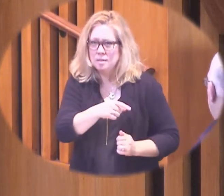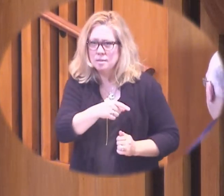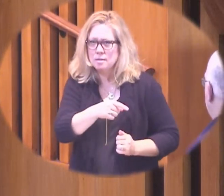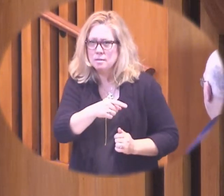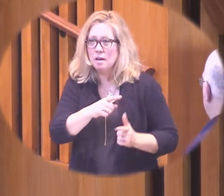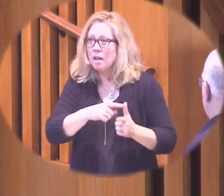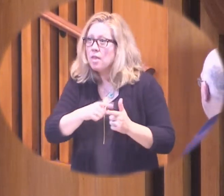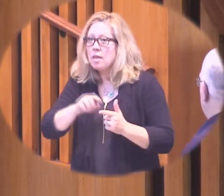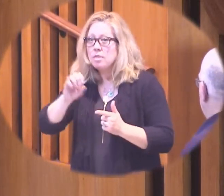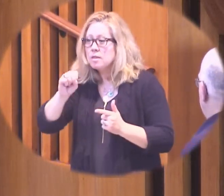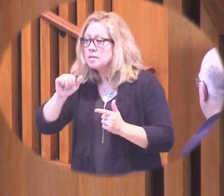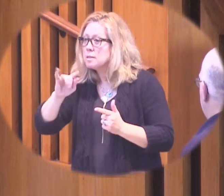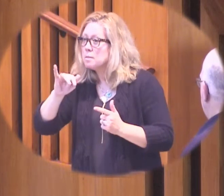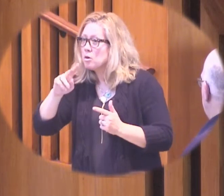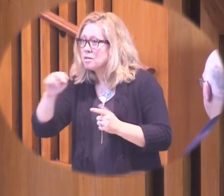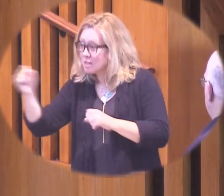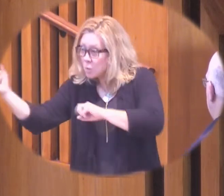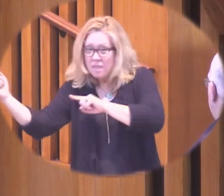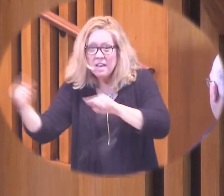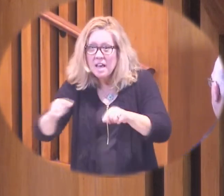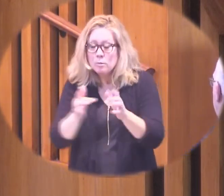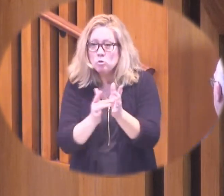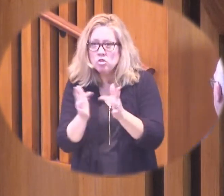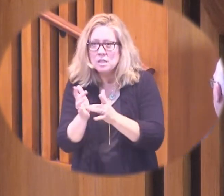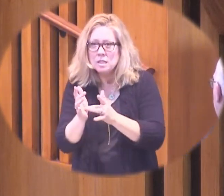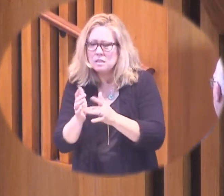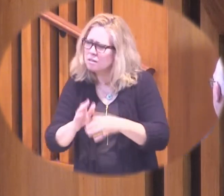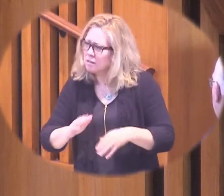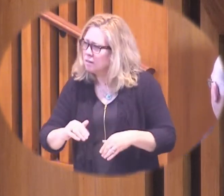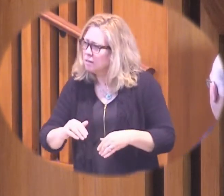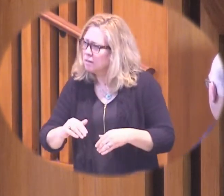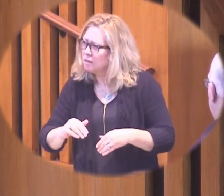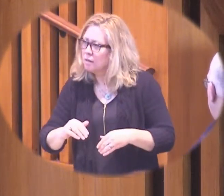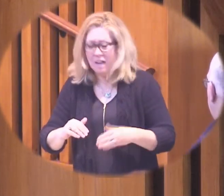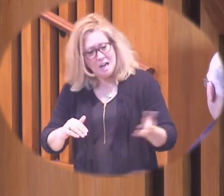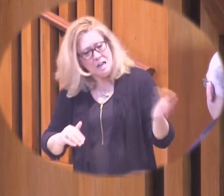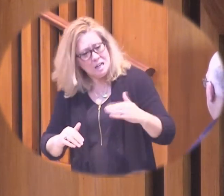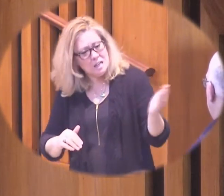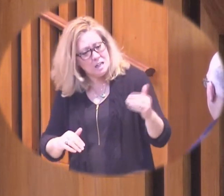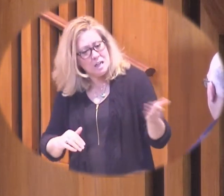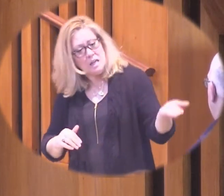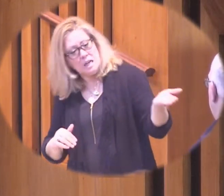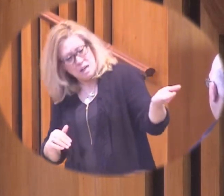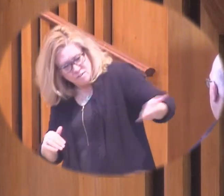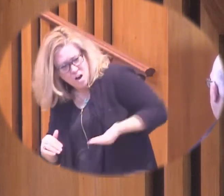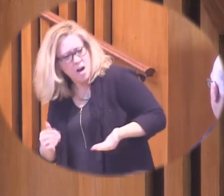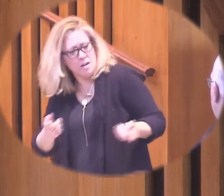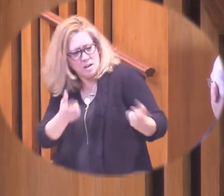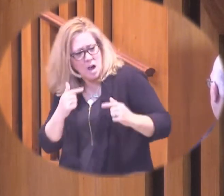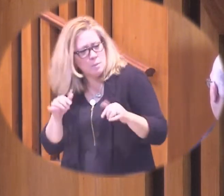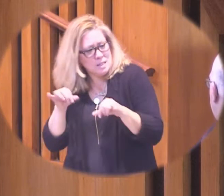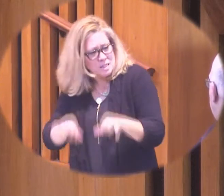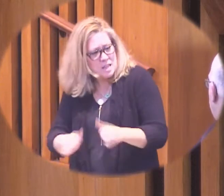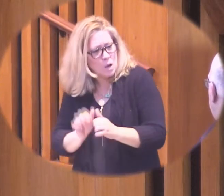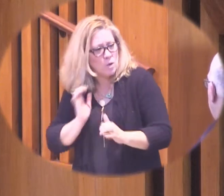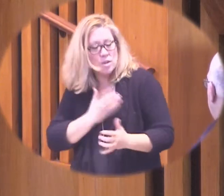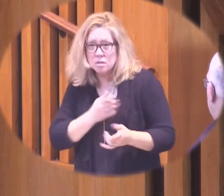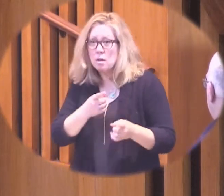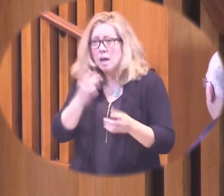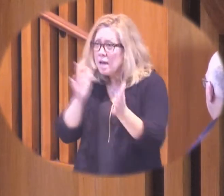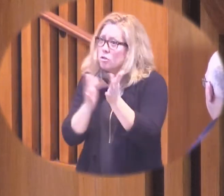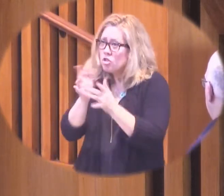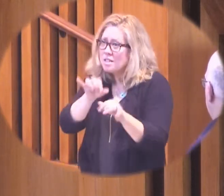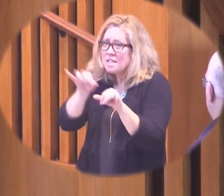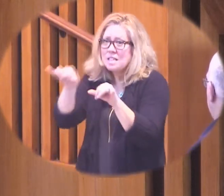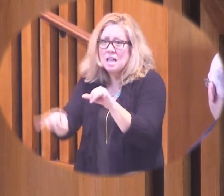to him, they invited him to stay with them. And he stayed there for 2 days. Many